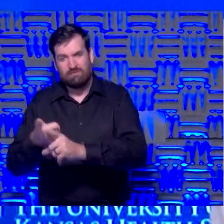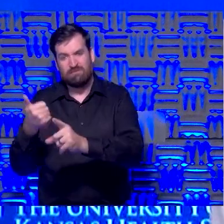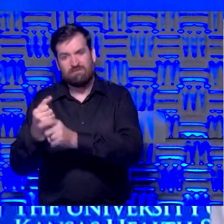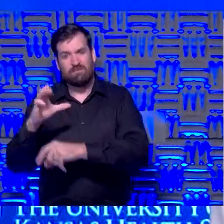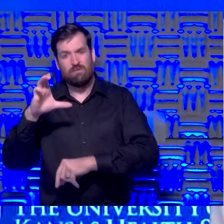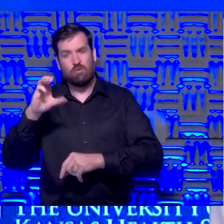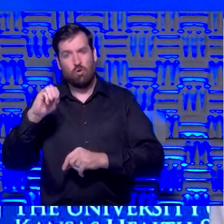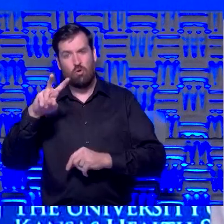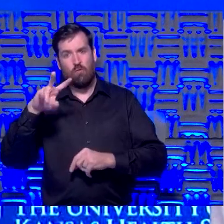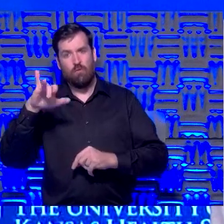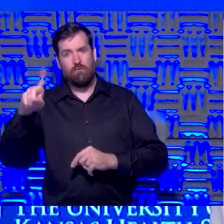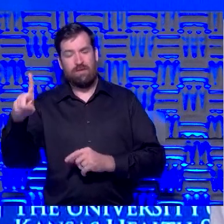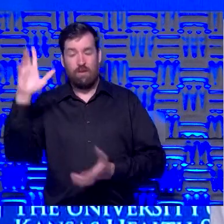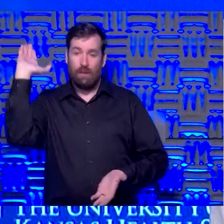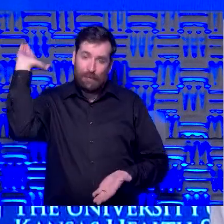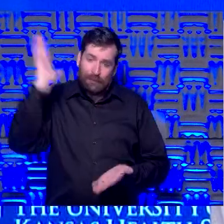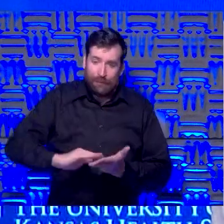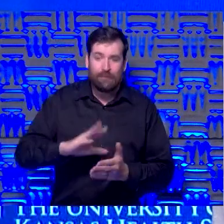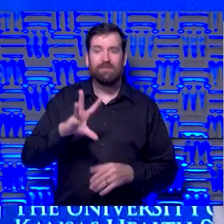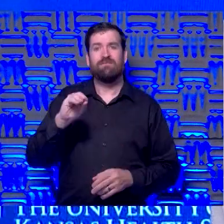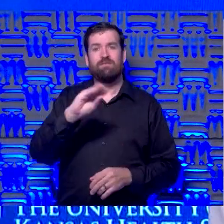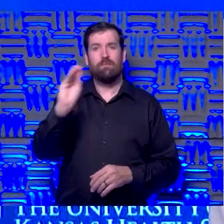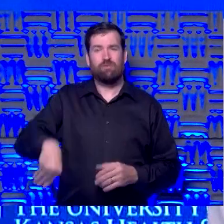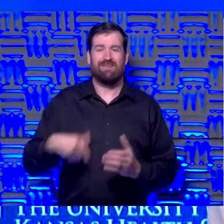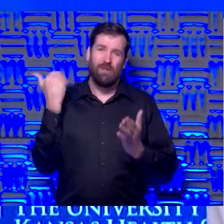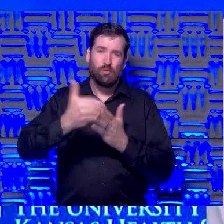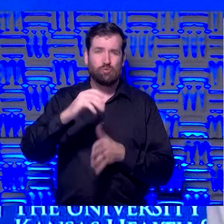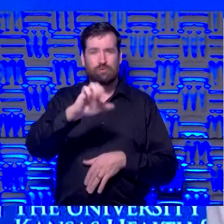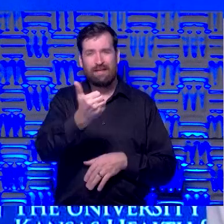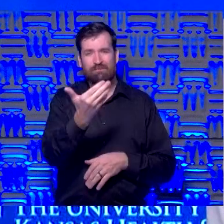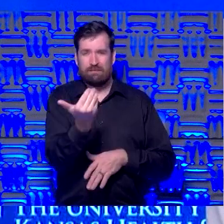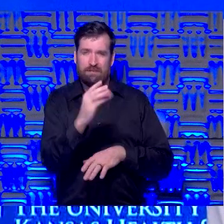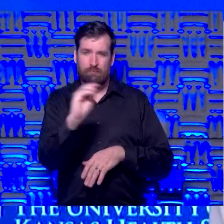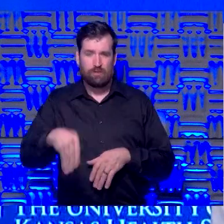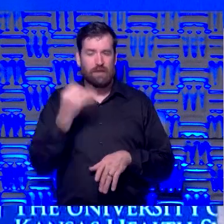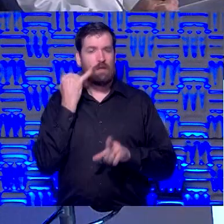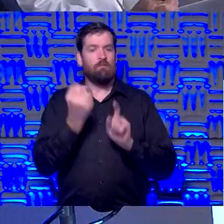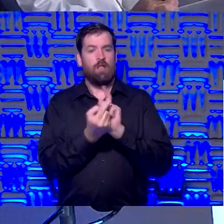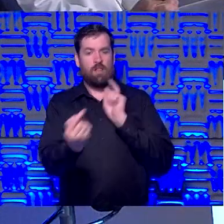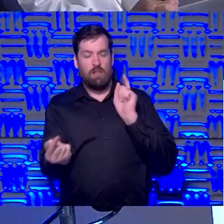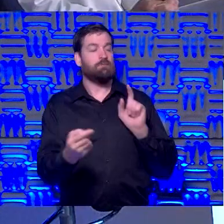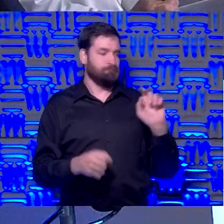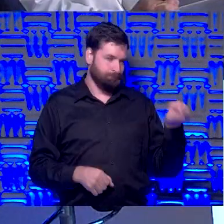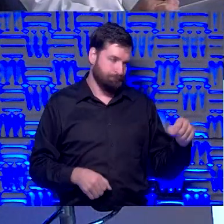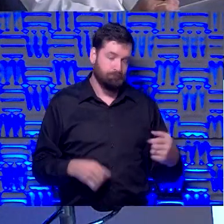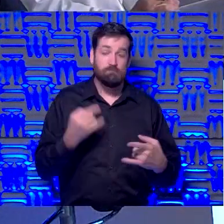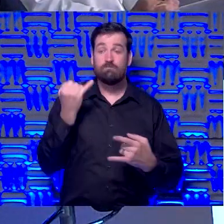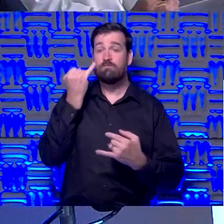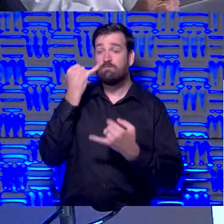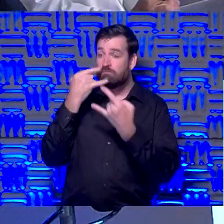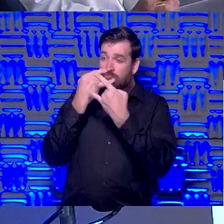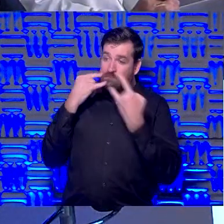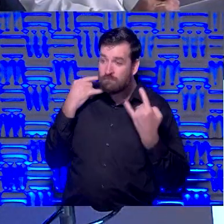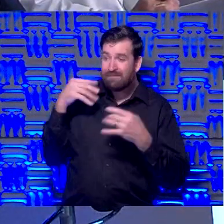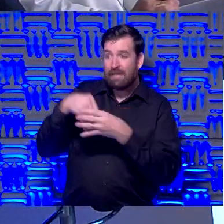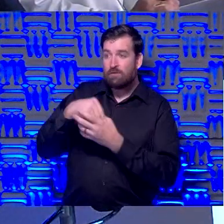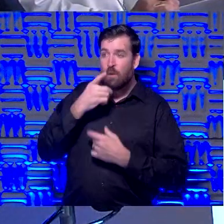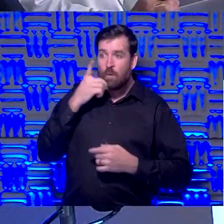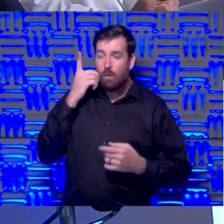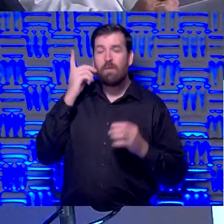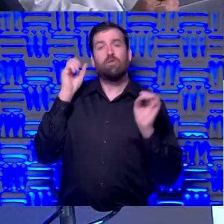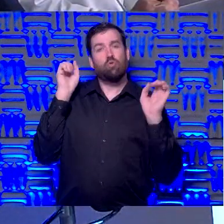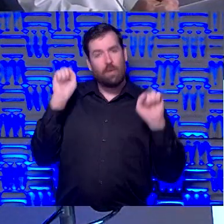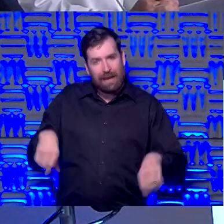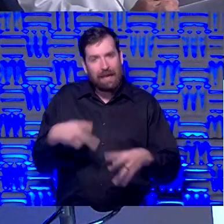chances of everybody else getting it are less than 50%. It's like closer to 10 or 15%. Yep. And if you can wear a mask even inside a dorm, you can